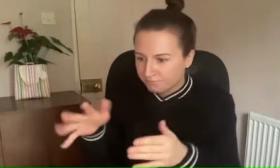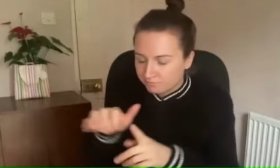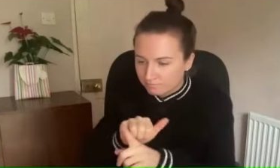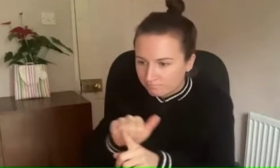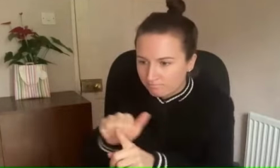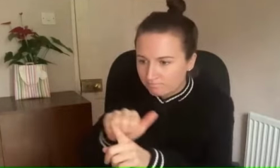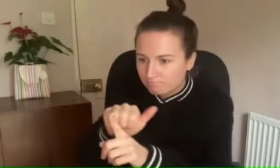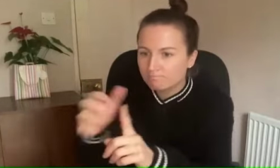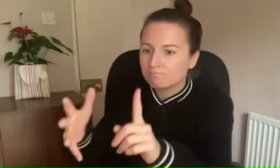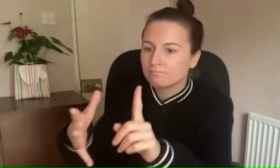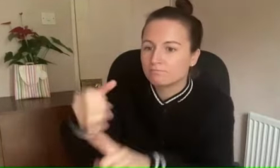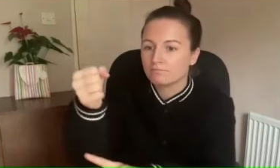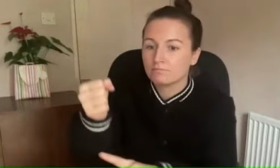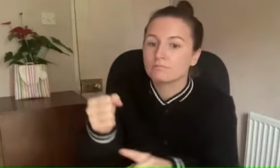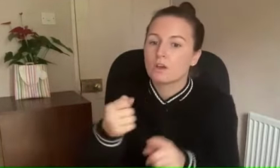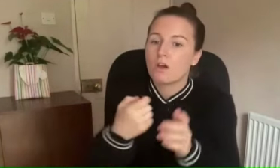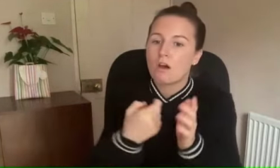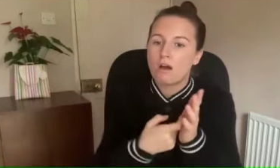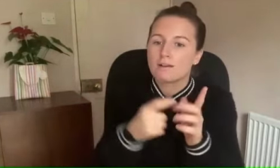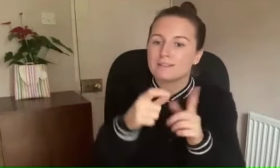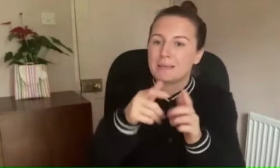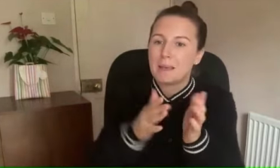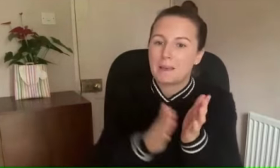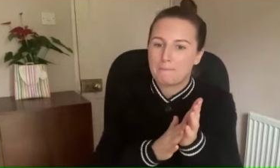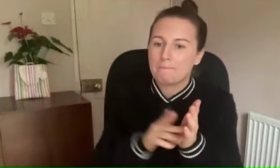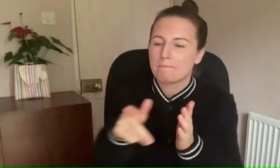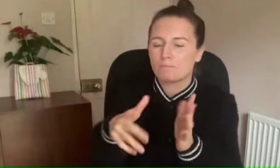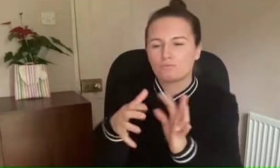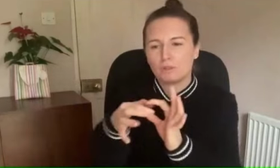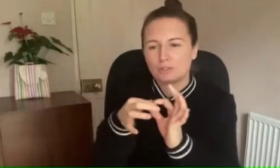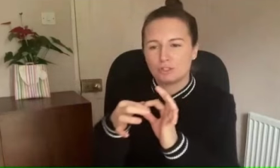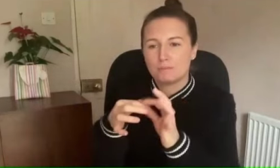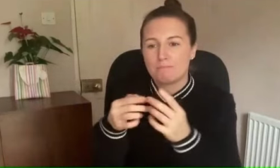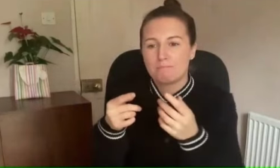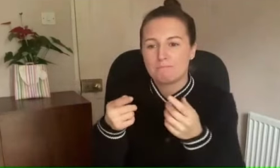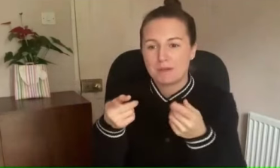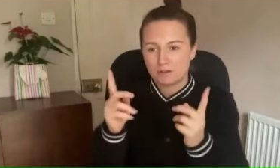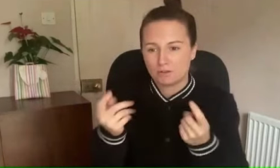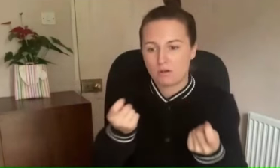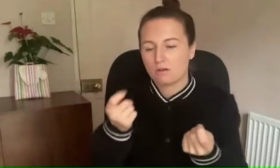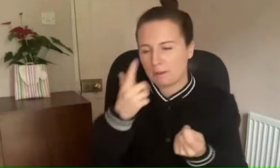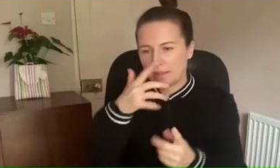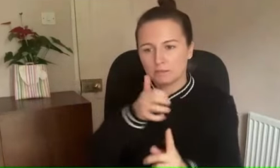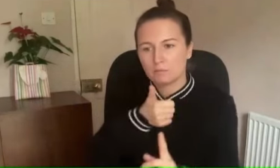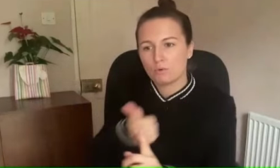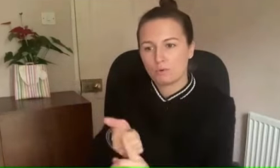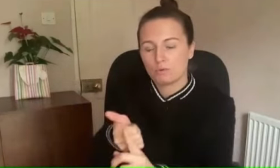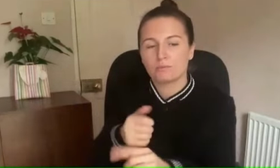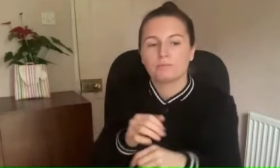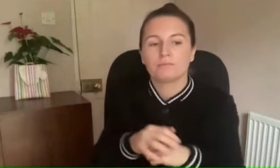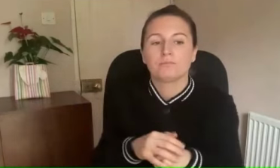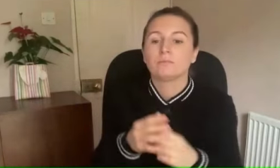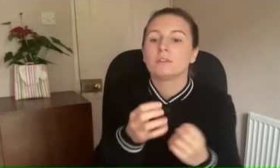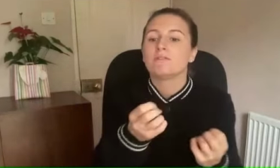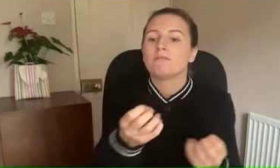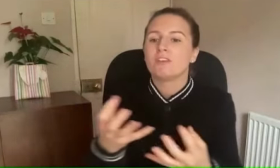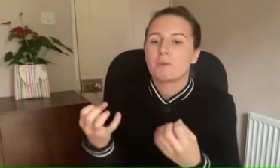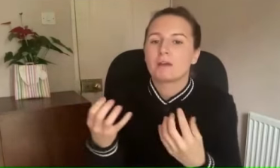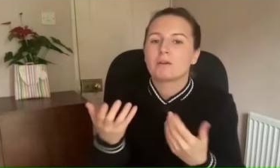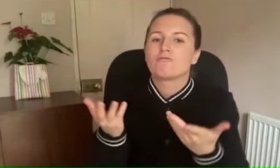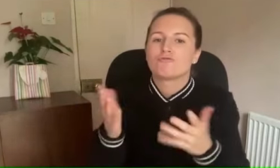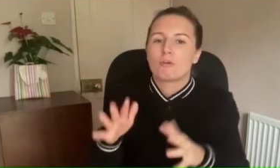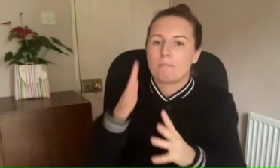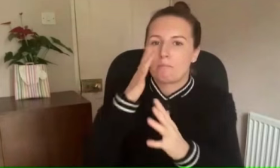tasks appropriately, and the Arts Council's Relationship and Development Managers, or RDMs, can support this. In the feedback